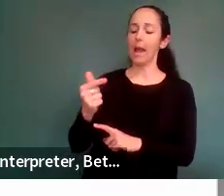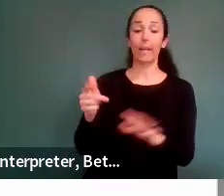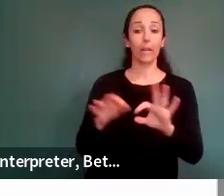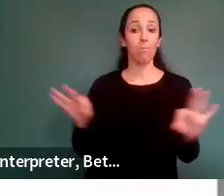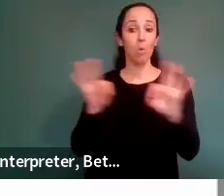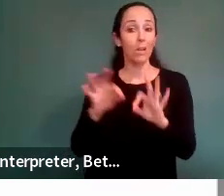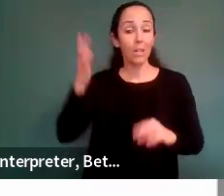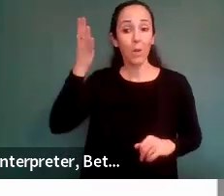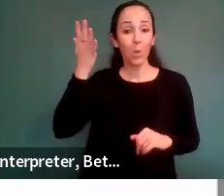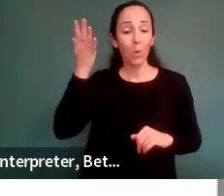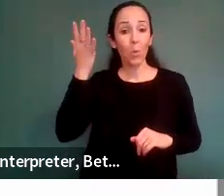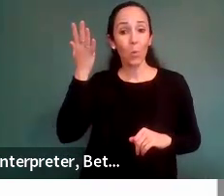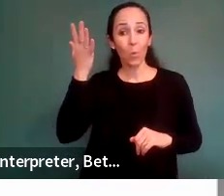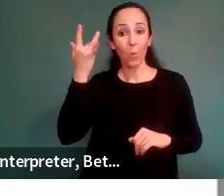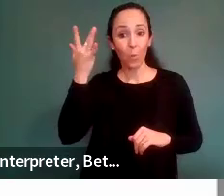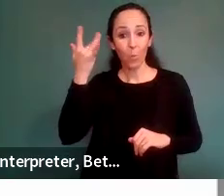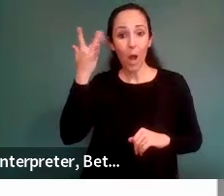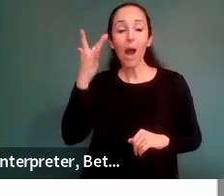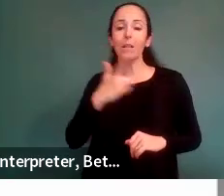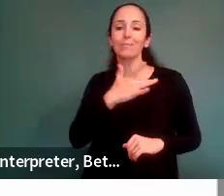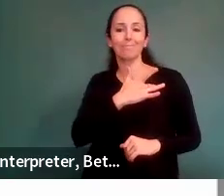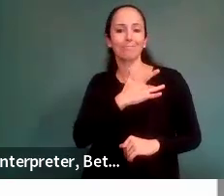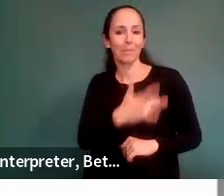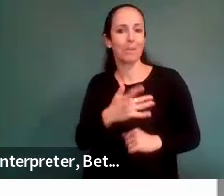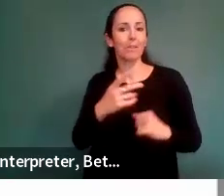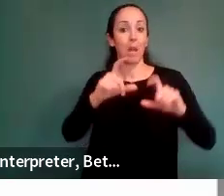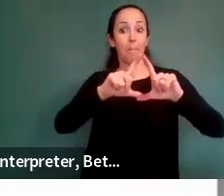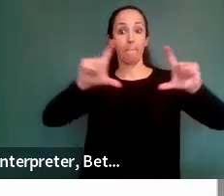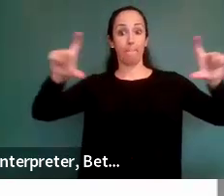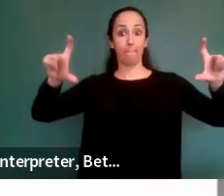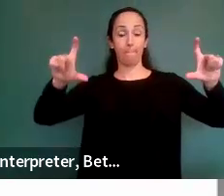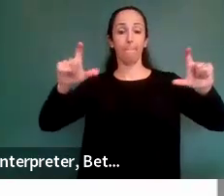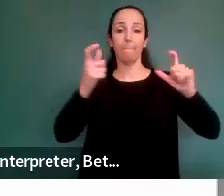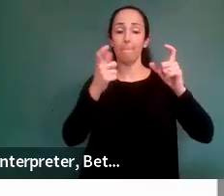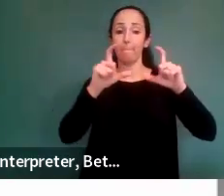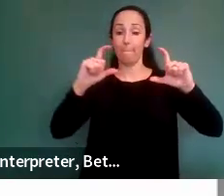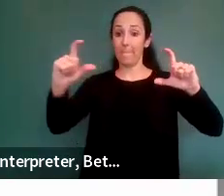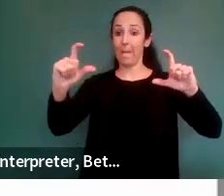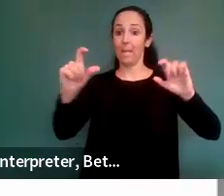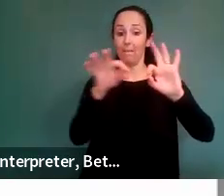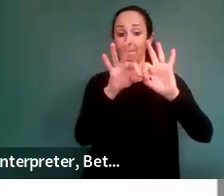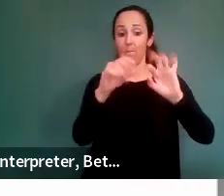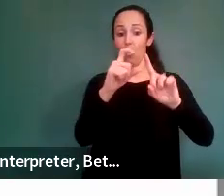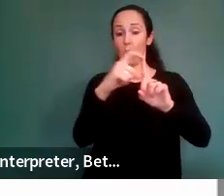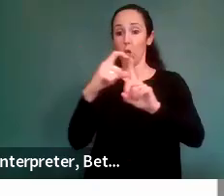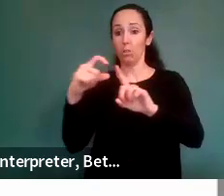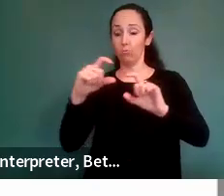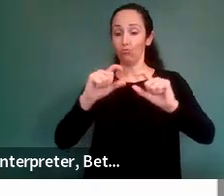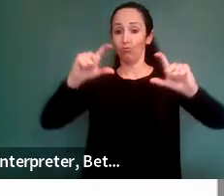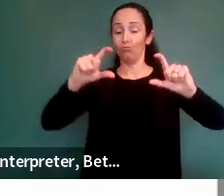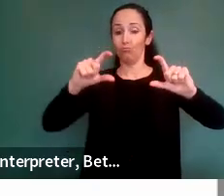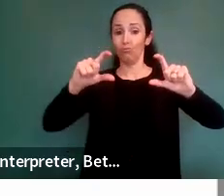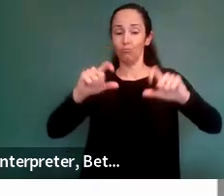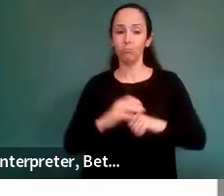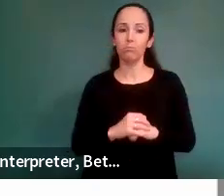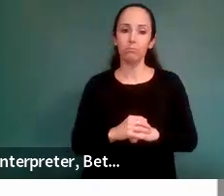are styled with visually, so a larger font. So we check this Link shop, here. heading level 1, link font is graphic 287 by